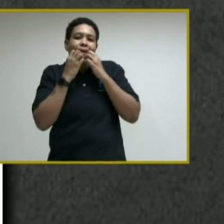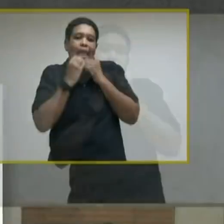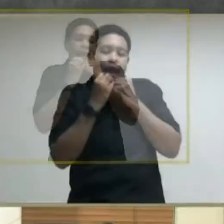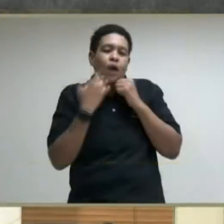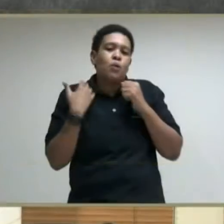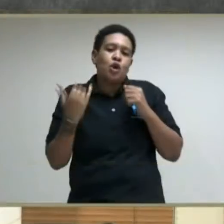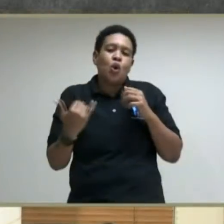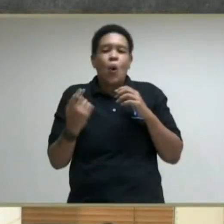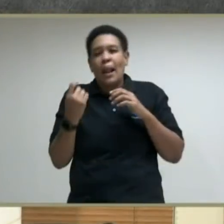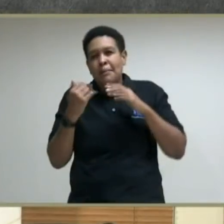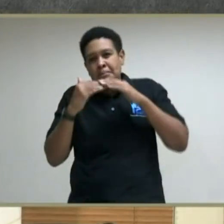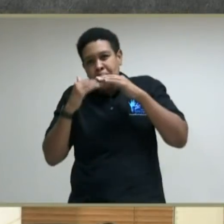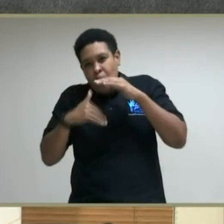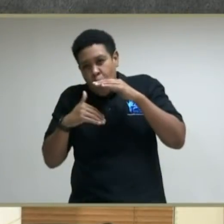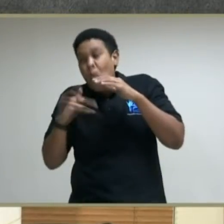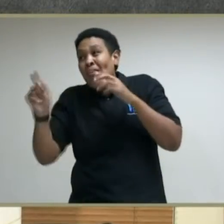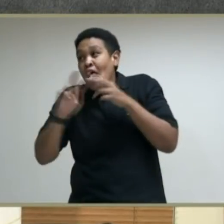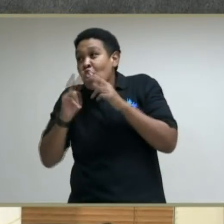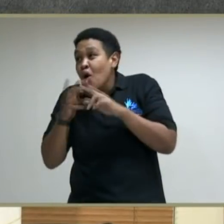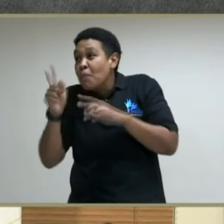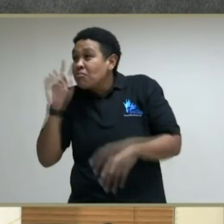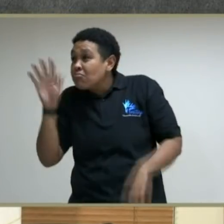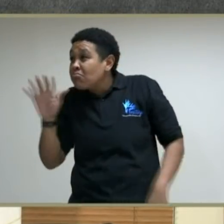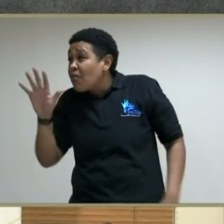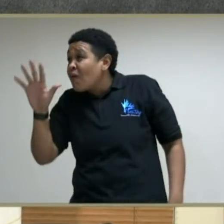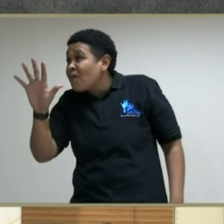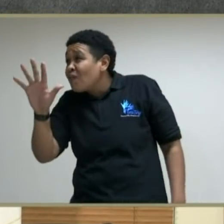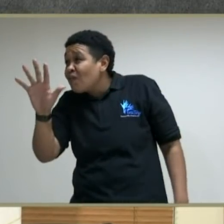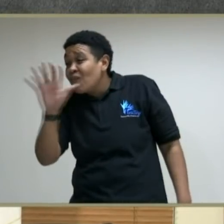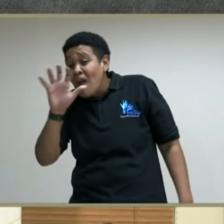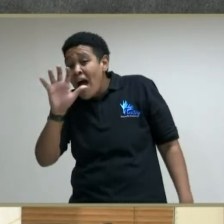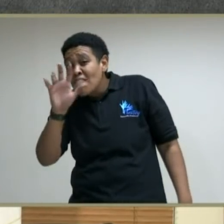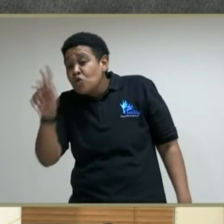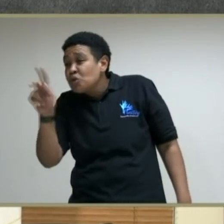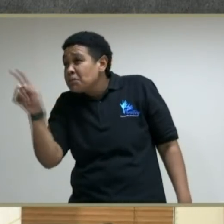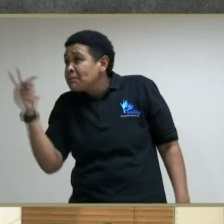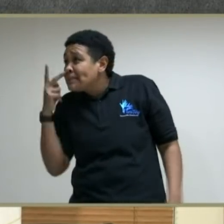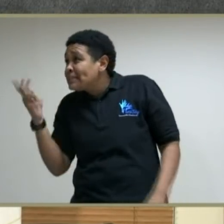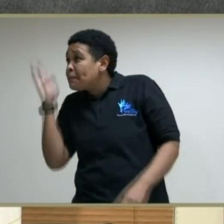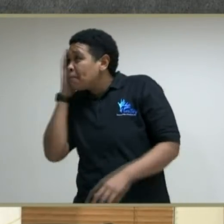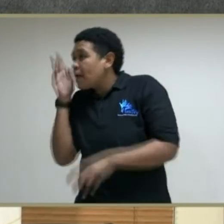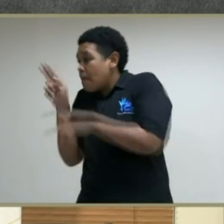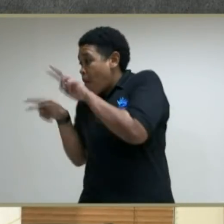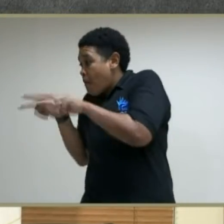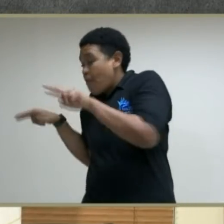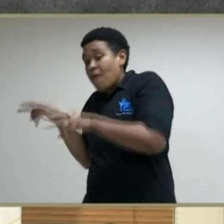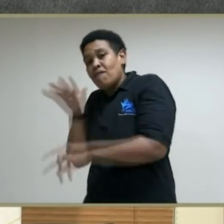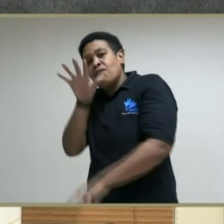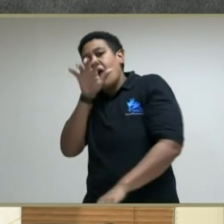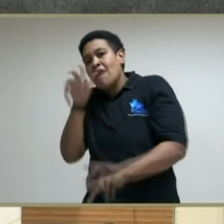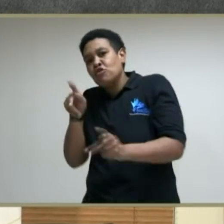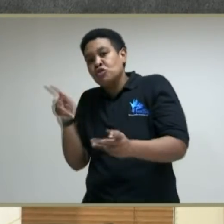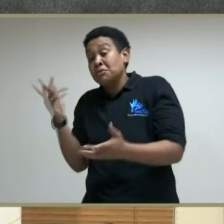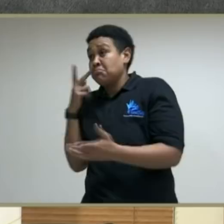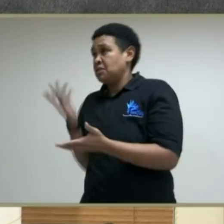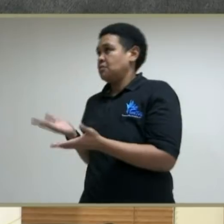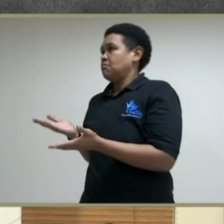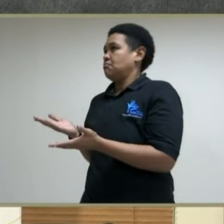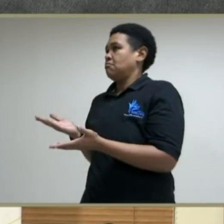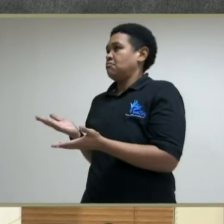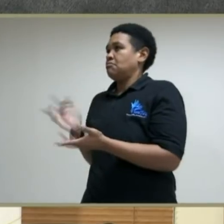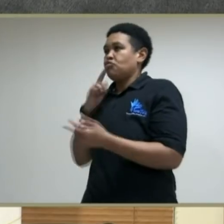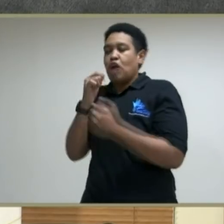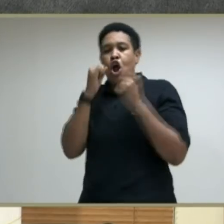now safely below that with just about 500 persons on beds. And this would be both the confirmed and